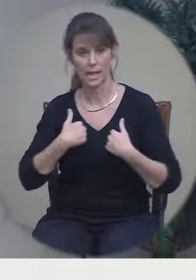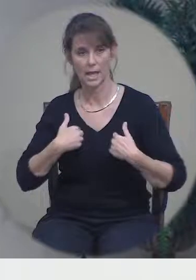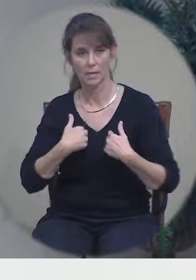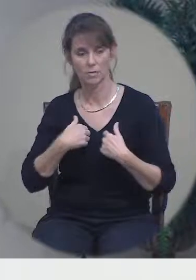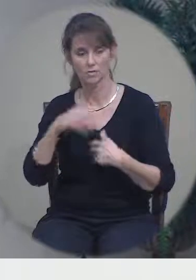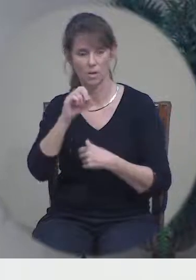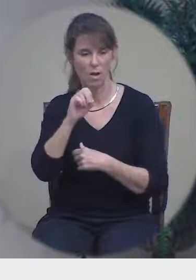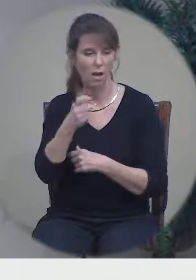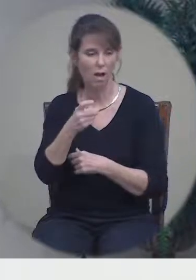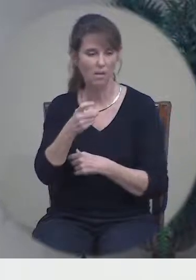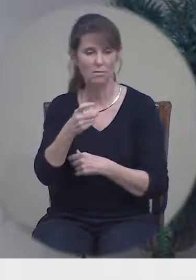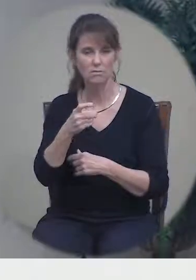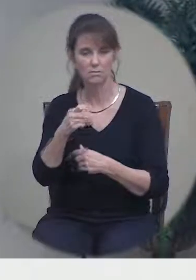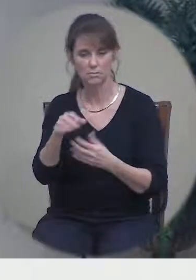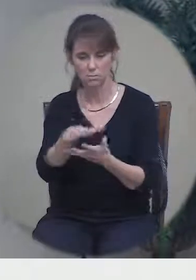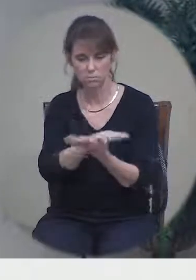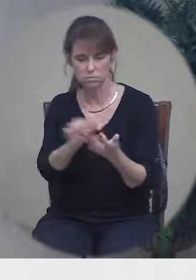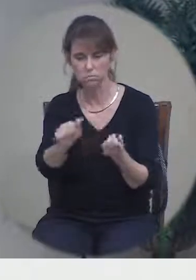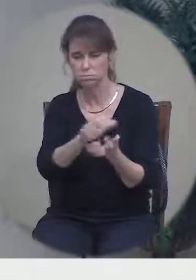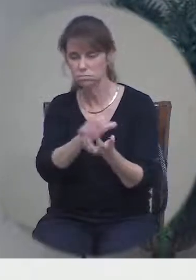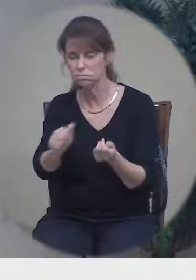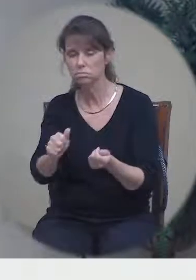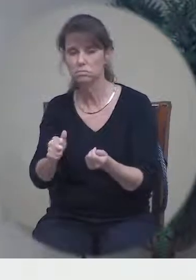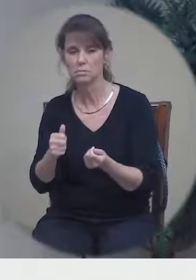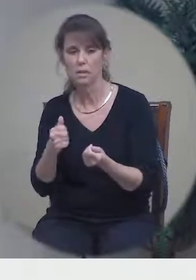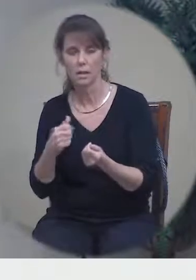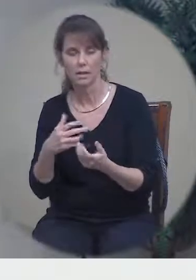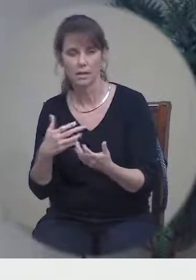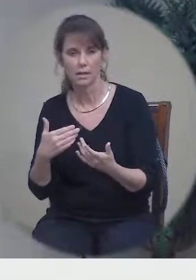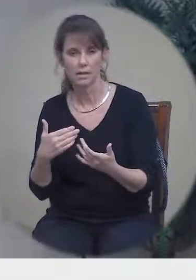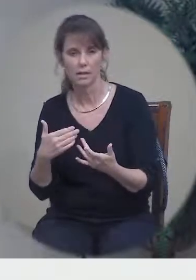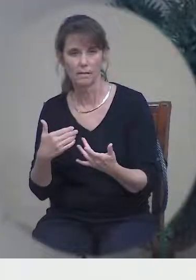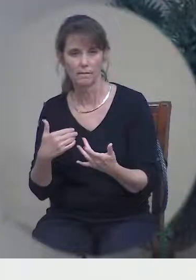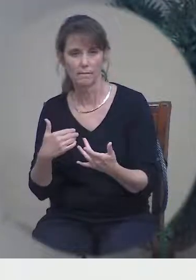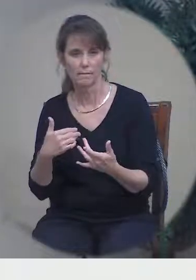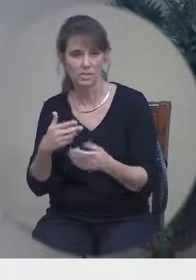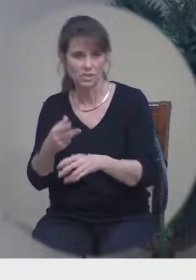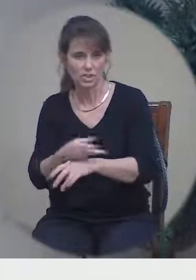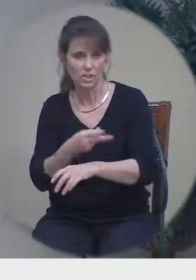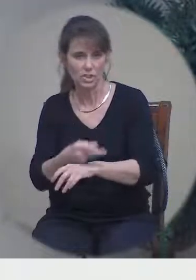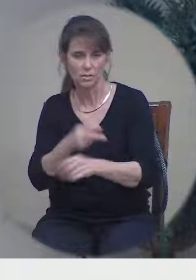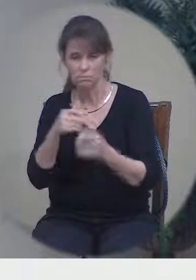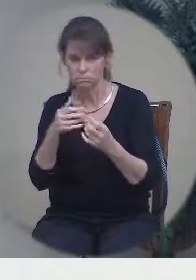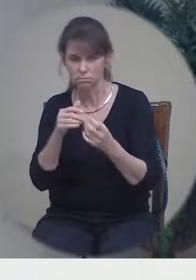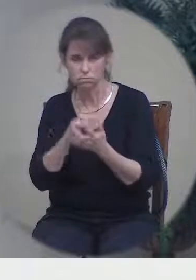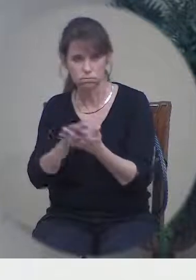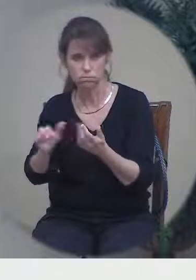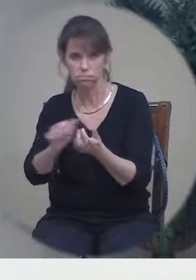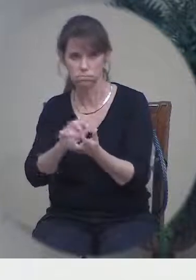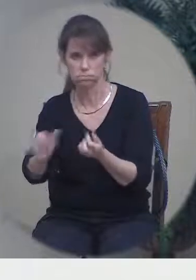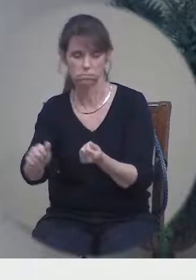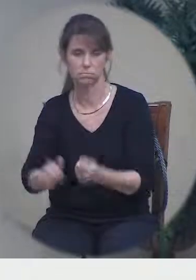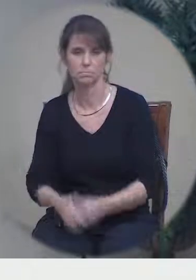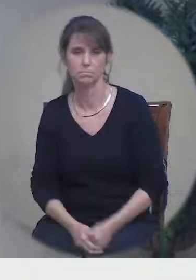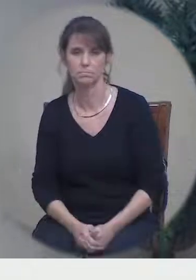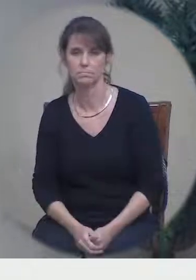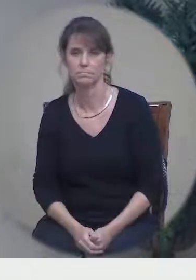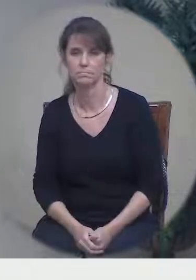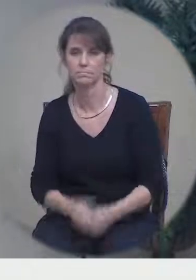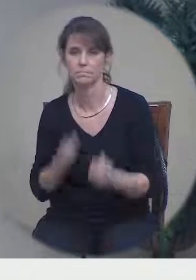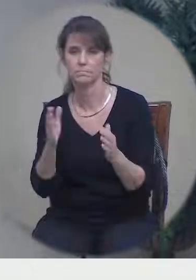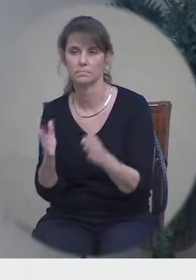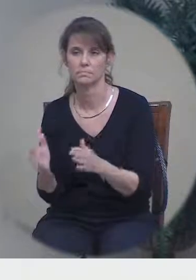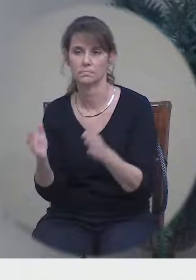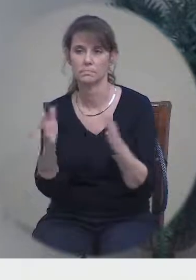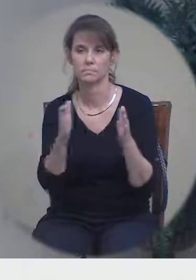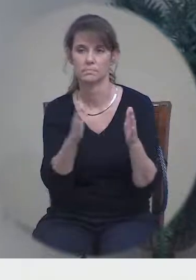another human agent, the Chaldeans. Now, we've run across that word, the Chaldeans, later on in the Babylonian Empire, right? That's